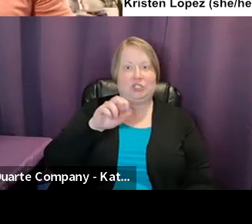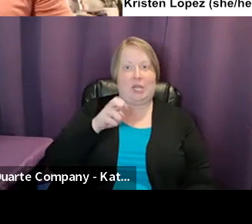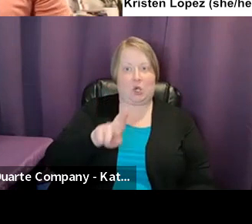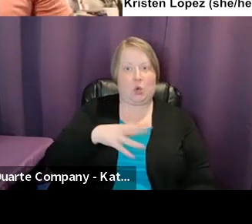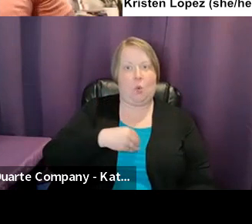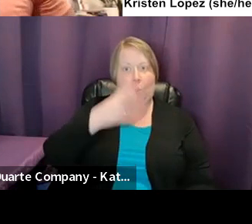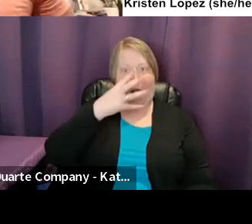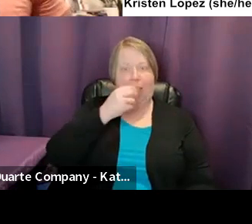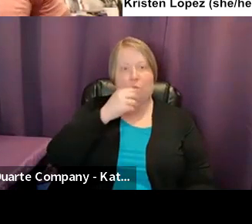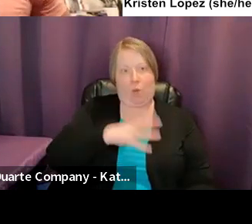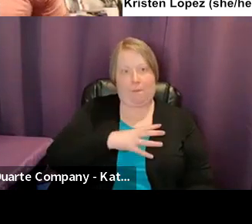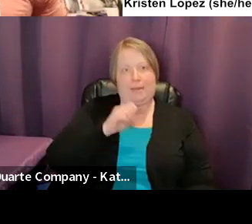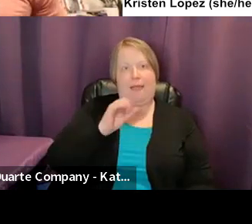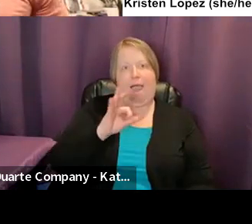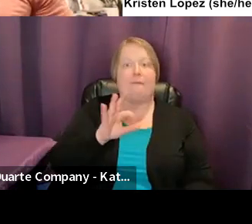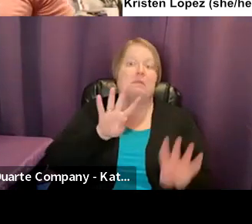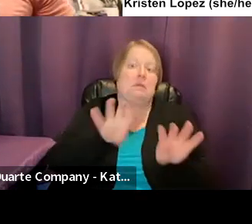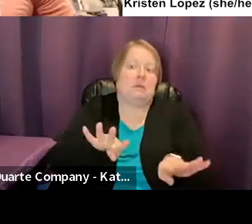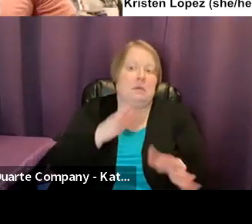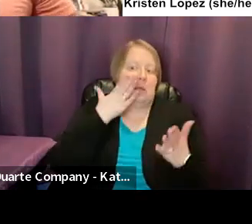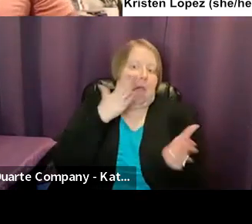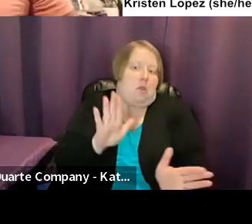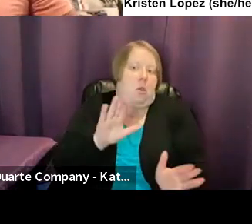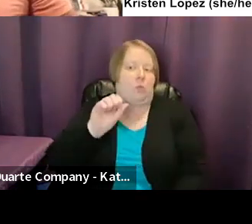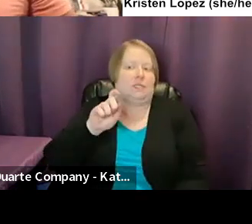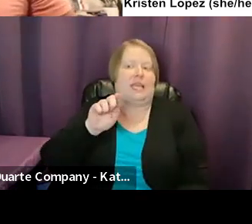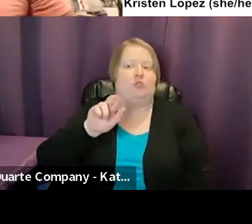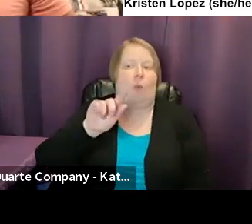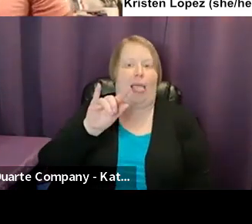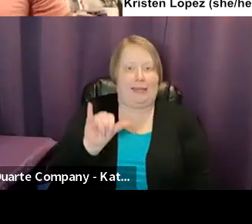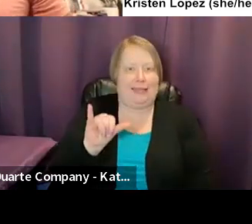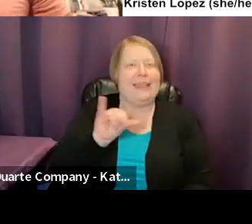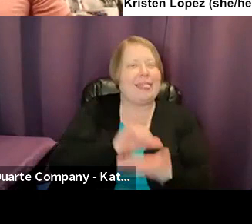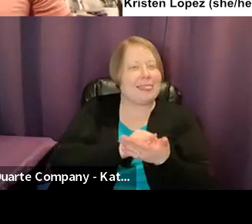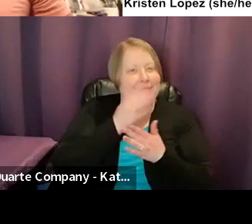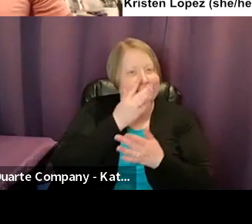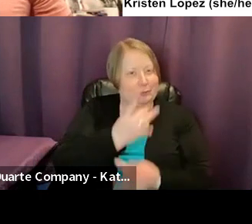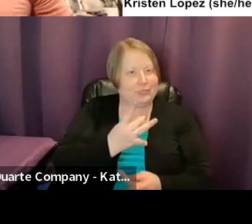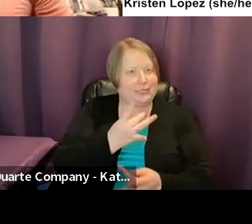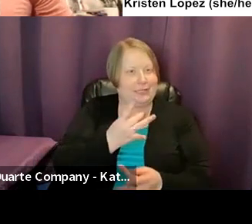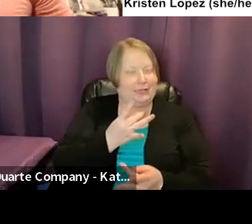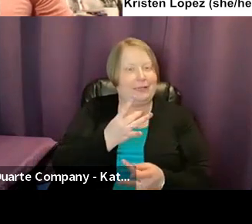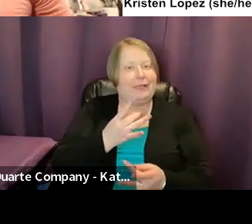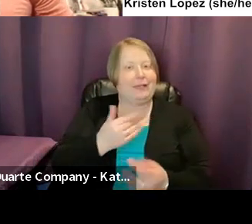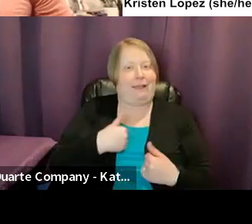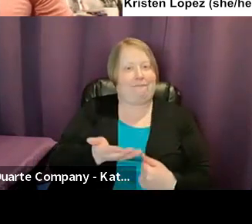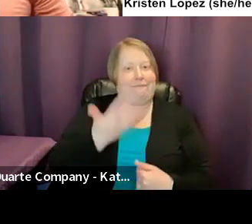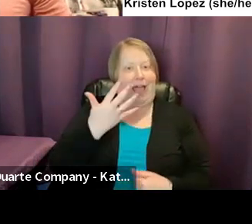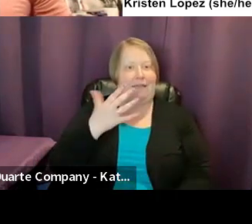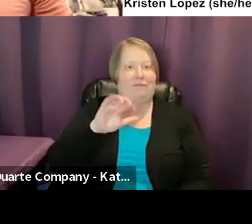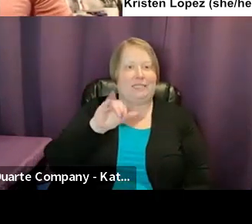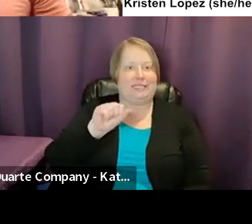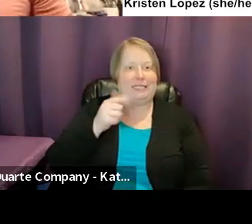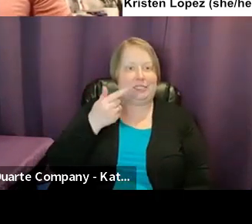of unknown sexuality. And I find that really interesting. So there were five cisgender